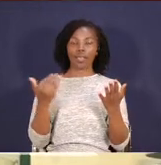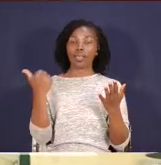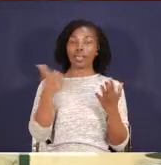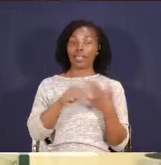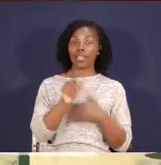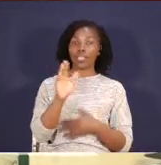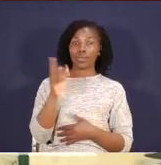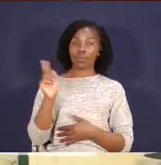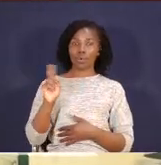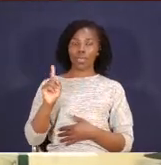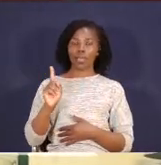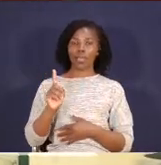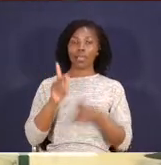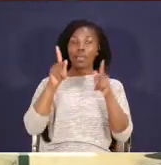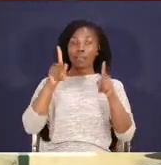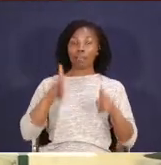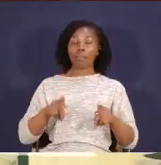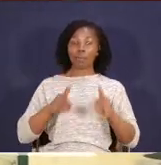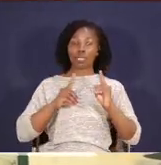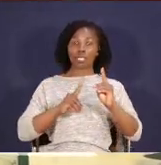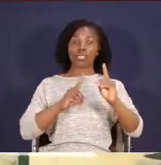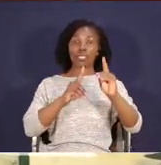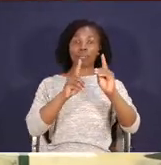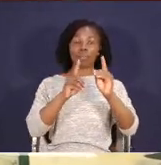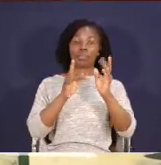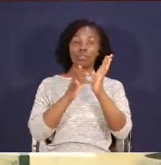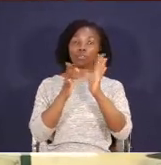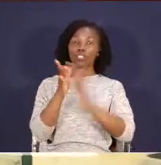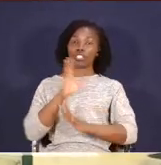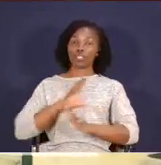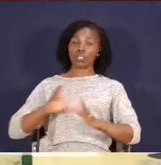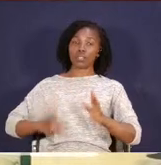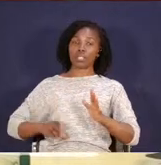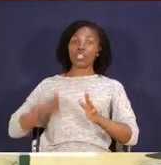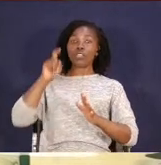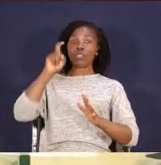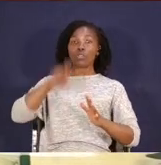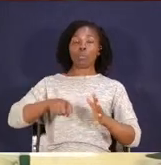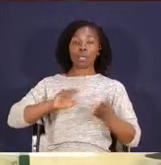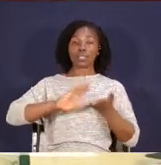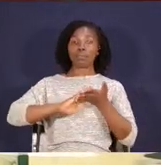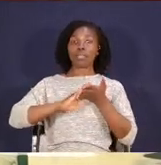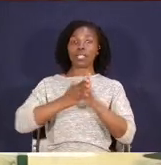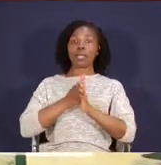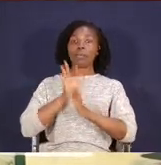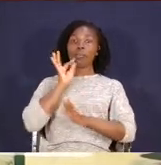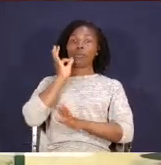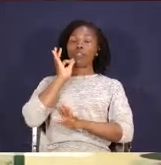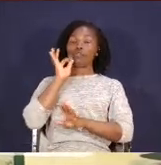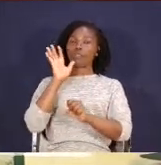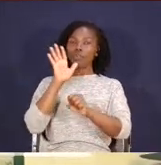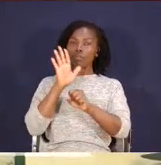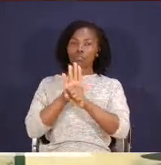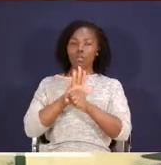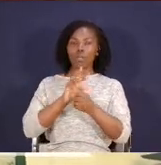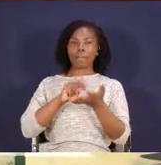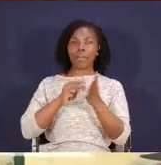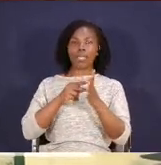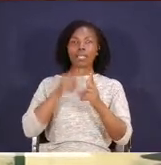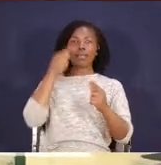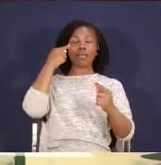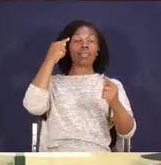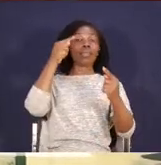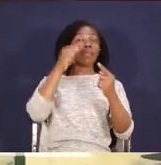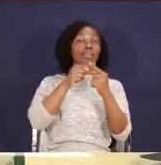is a characteristic of a disciple of Jesus Christ. So the purpose of abundance is actually to be sown